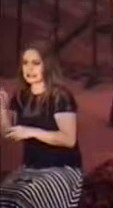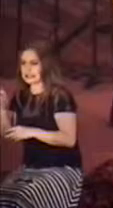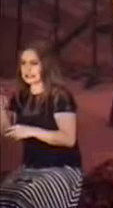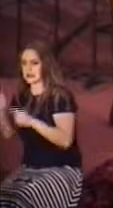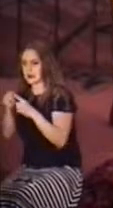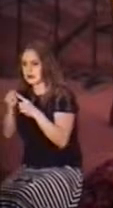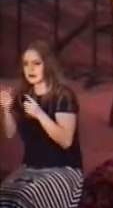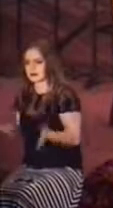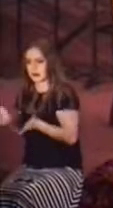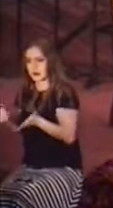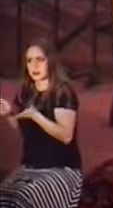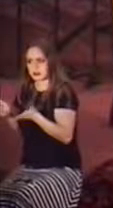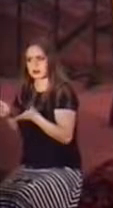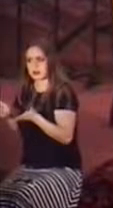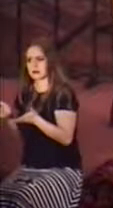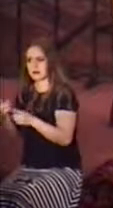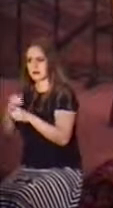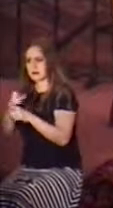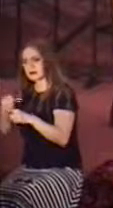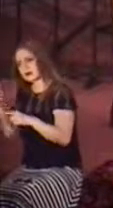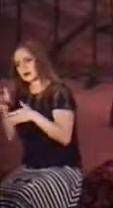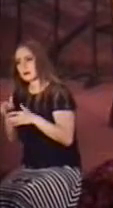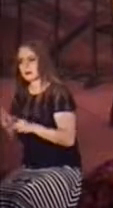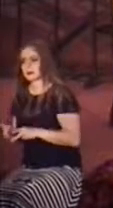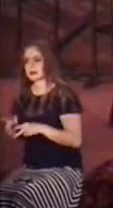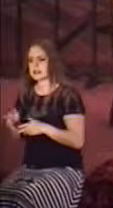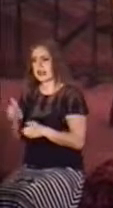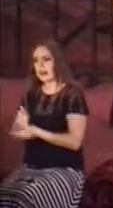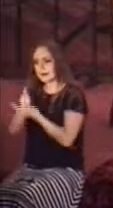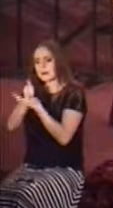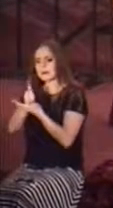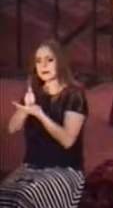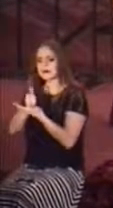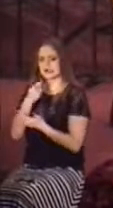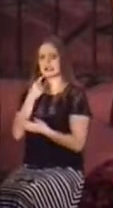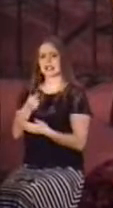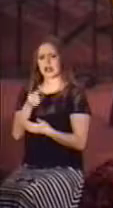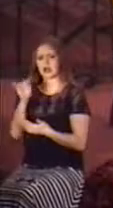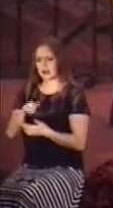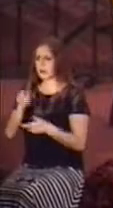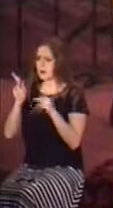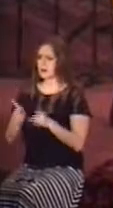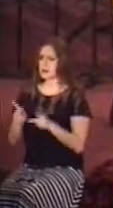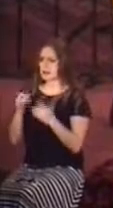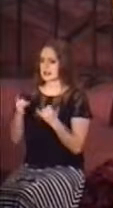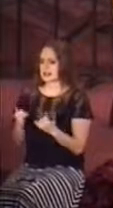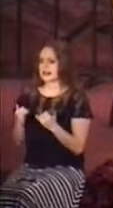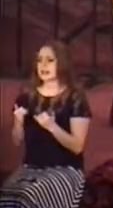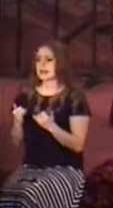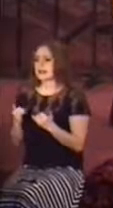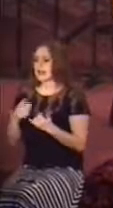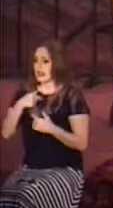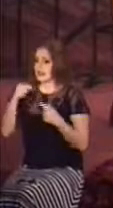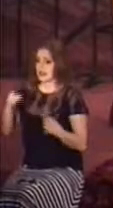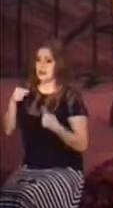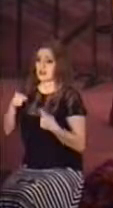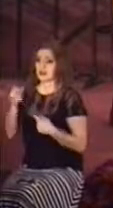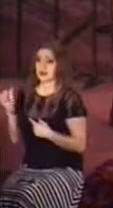from another person. It's really helpful. But I wanted to tell that person today that I struggle